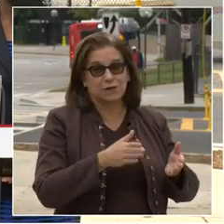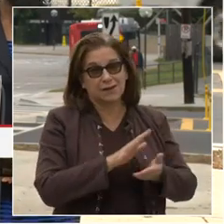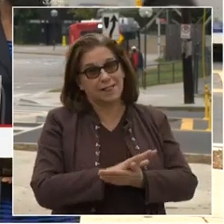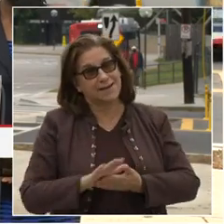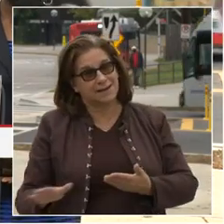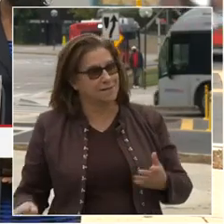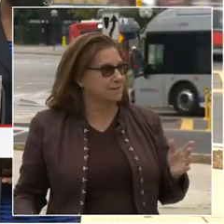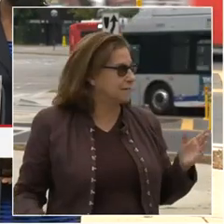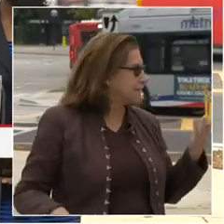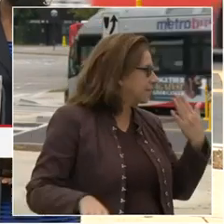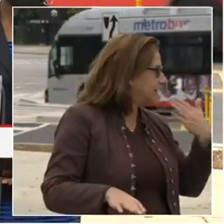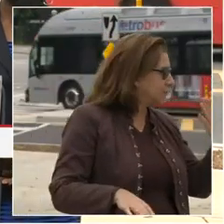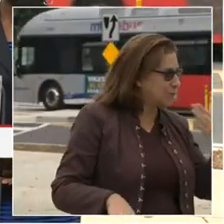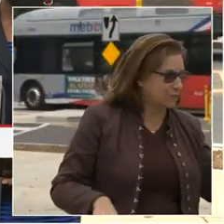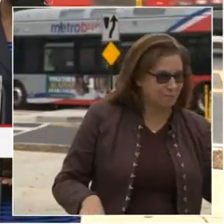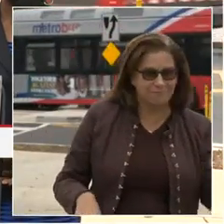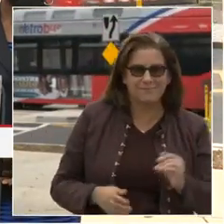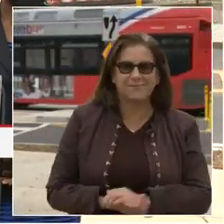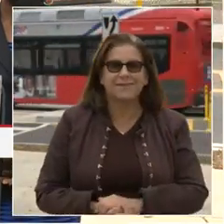any